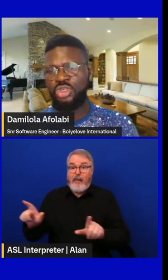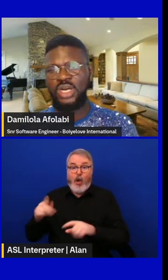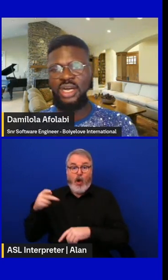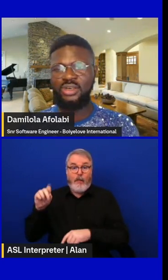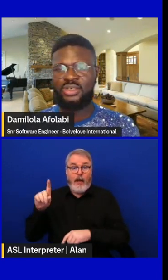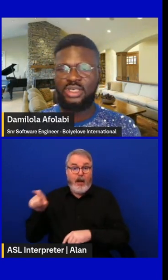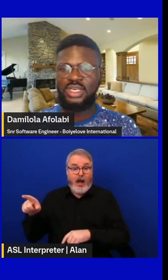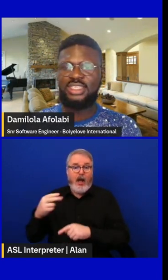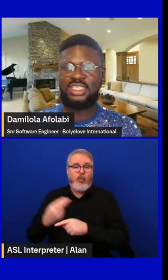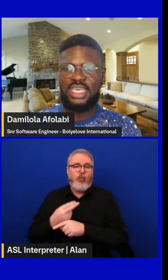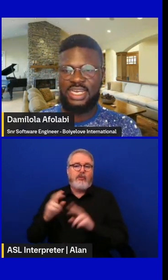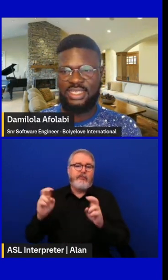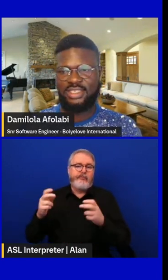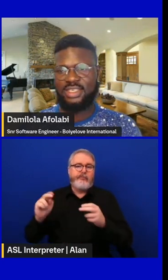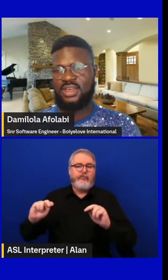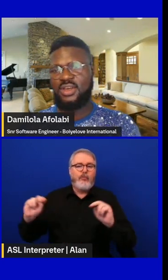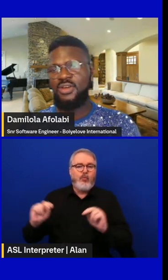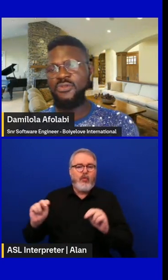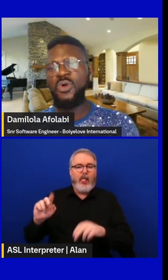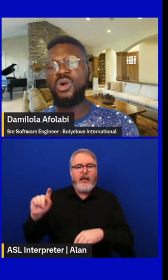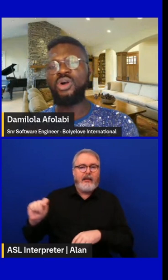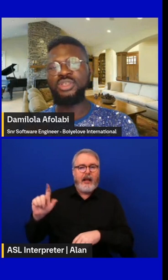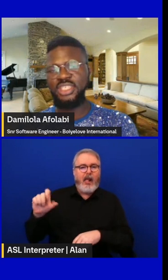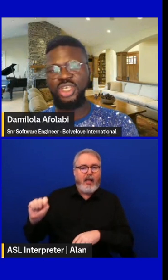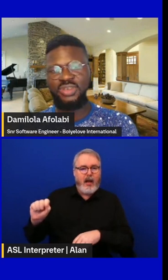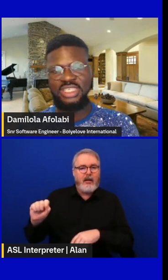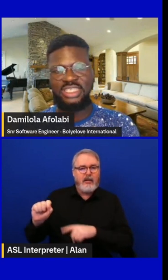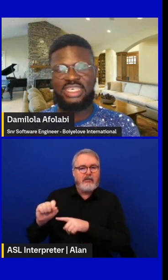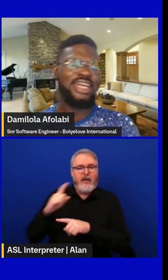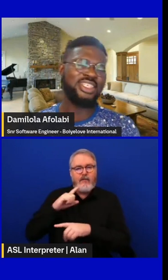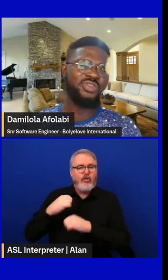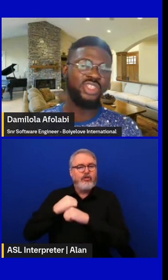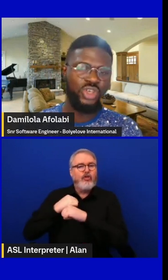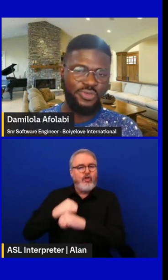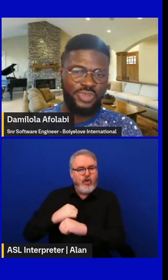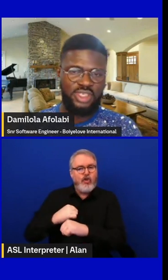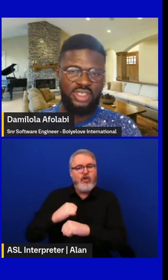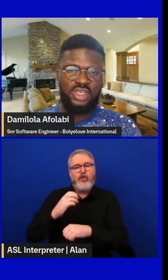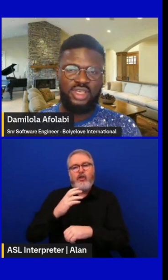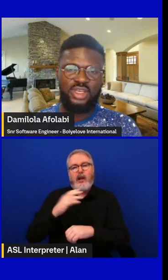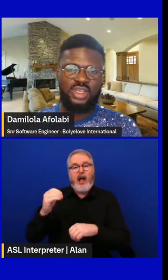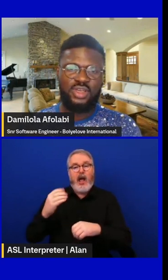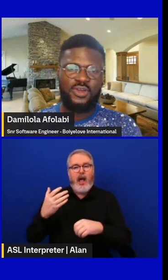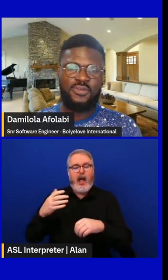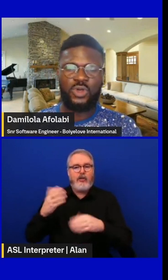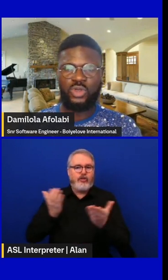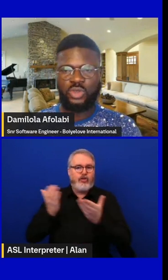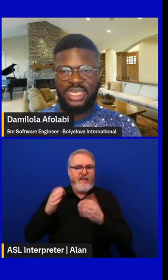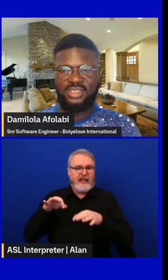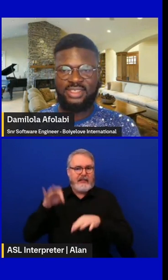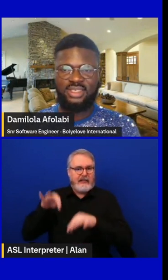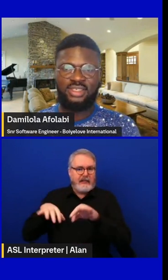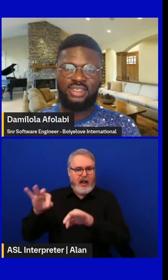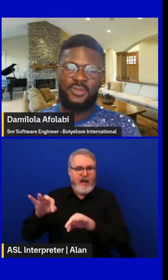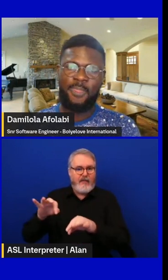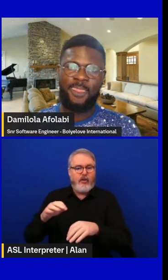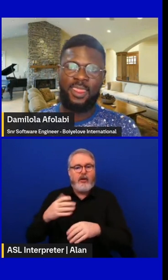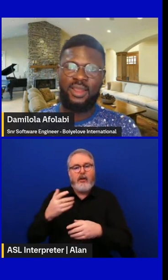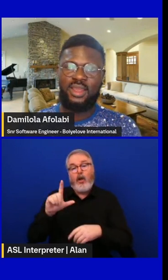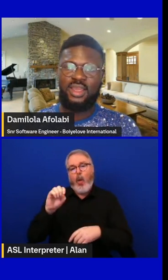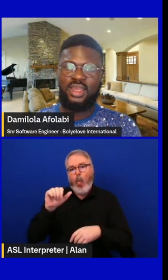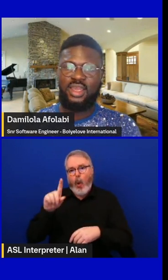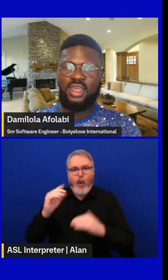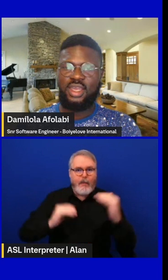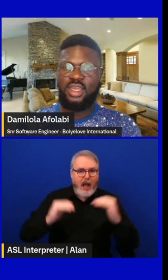using mutual TLS for security and service discovery for load balancing.